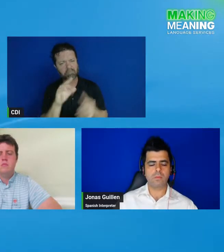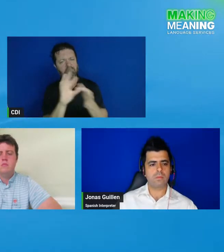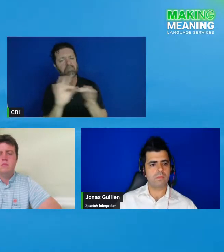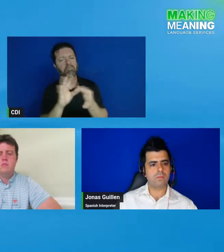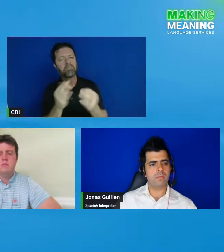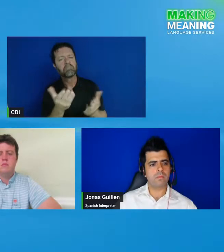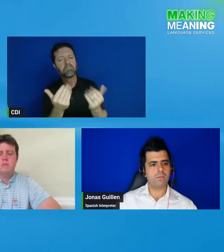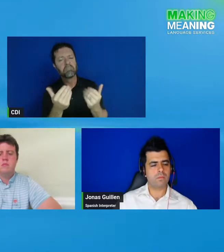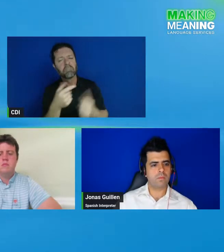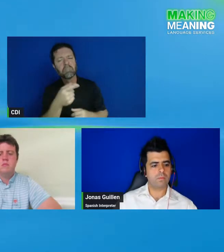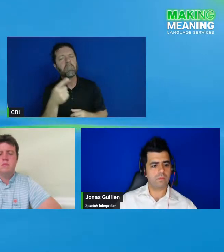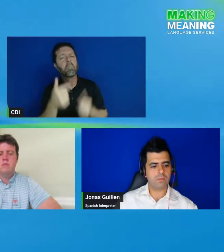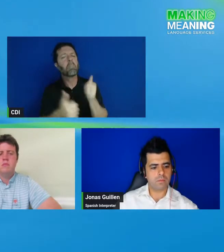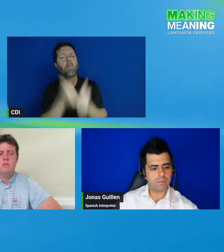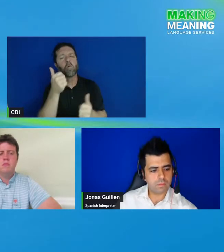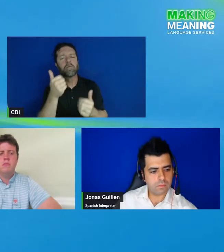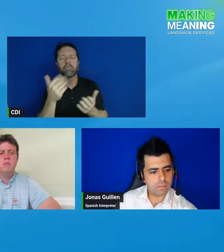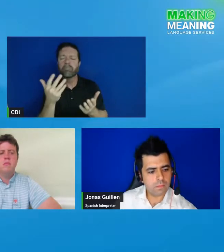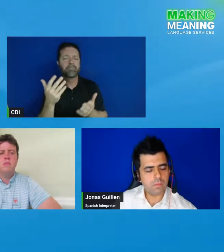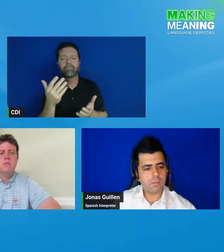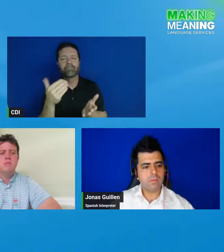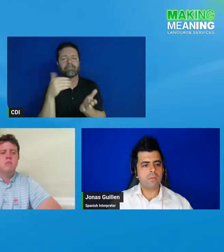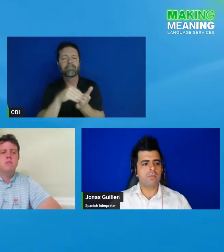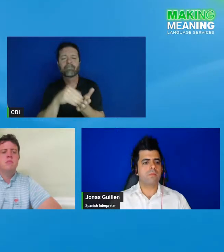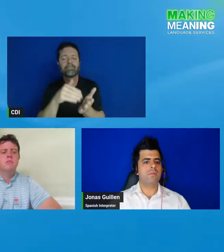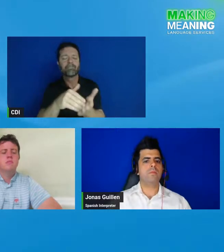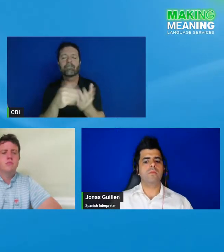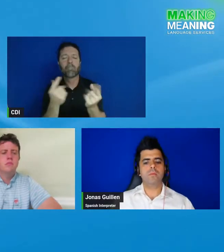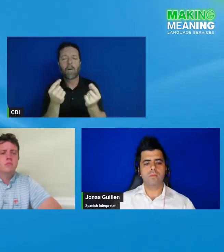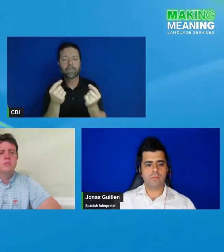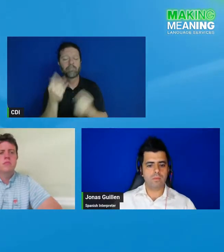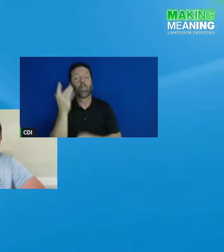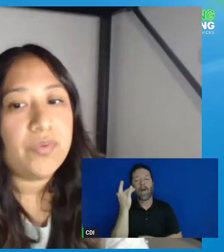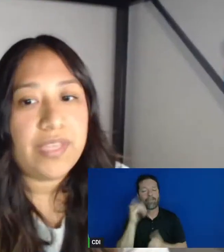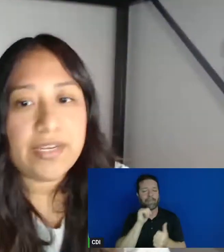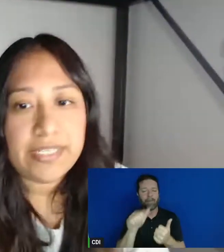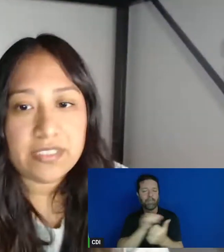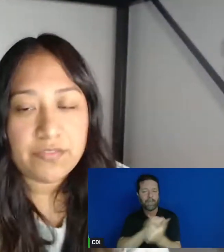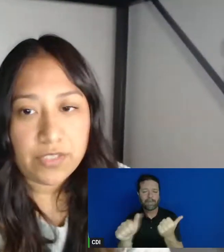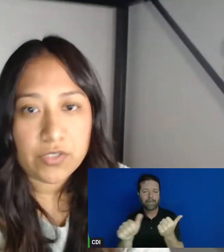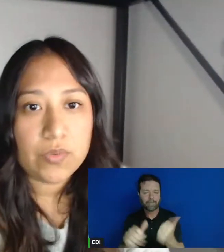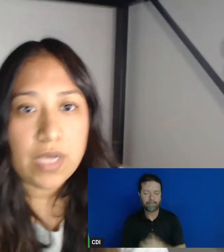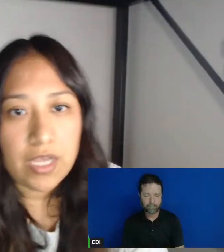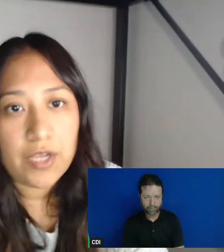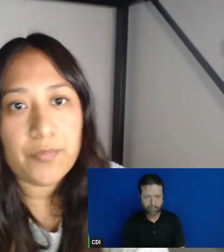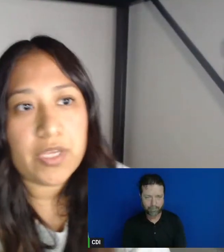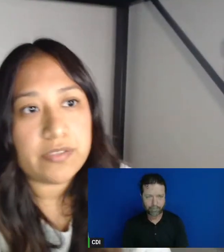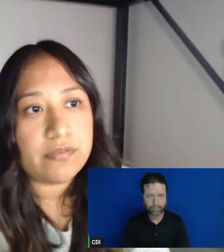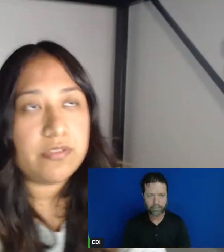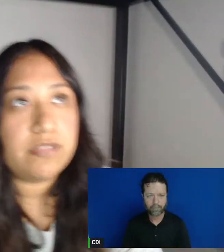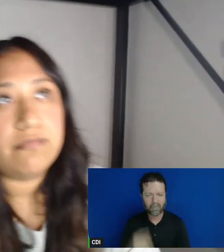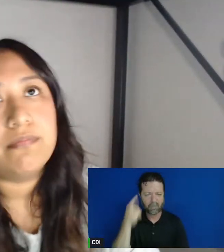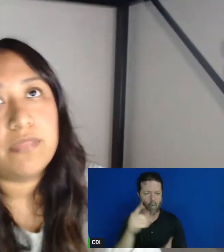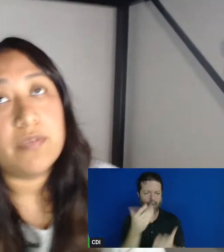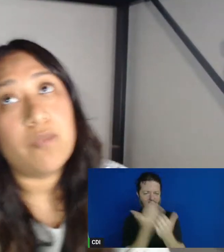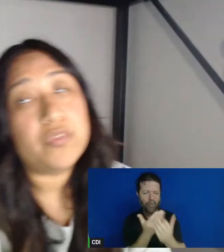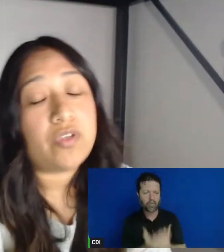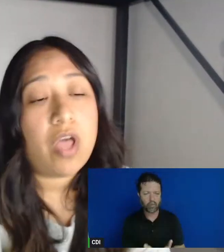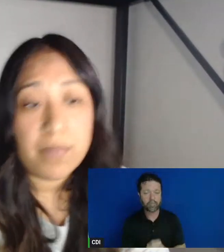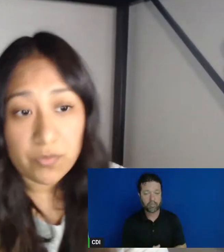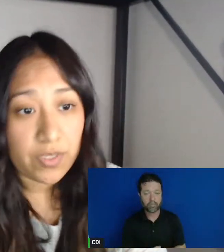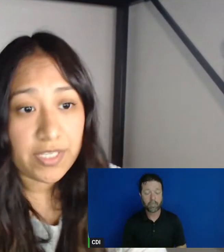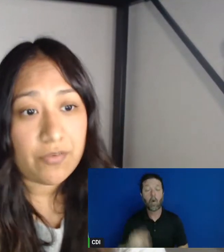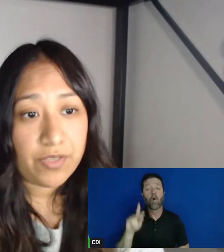maybe somebody doesn't pass the office verification? So there is a few. The